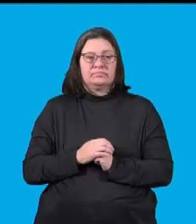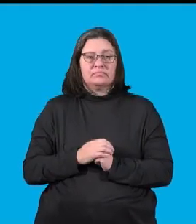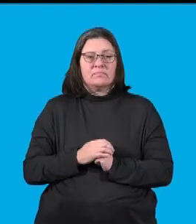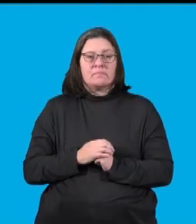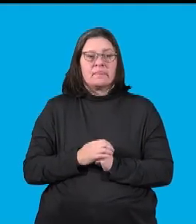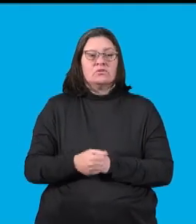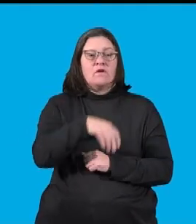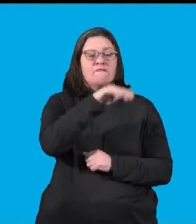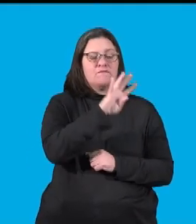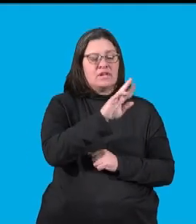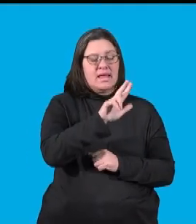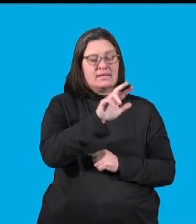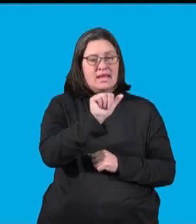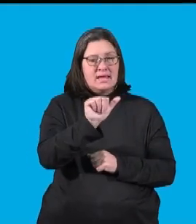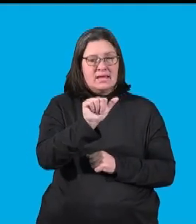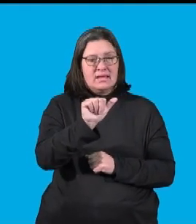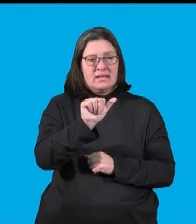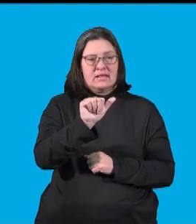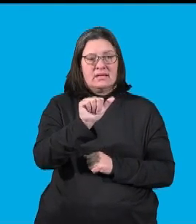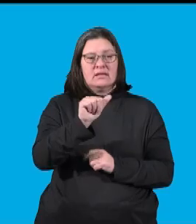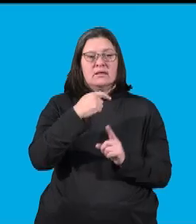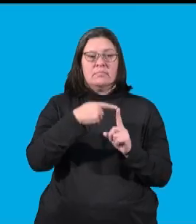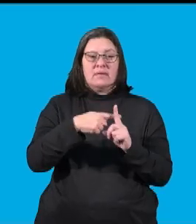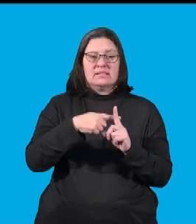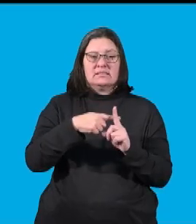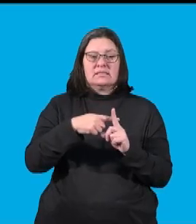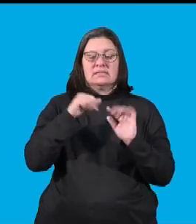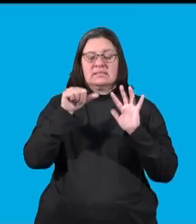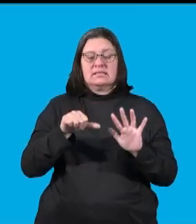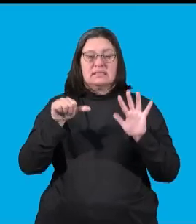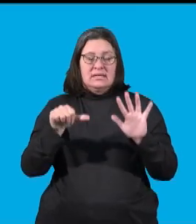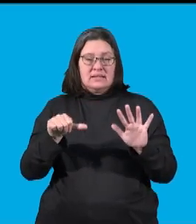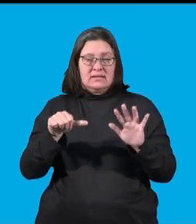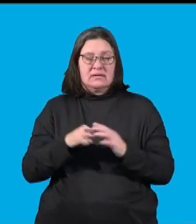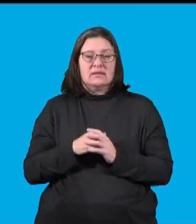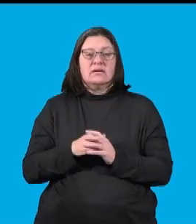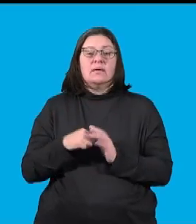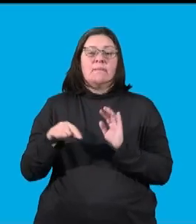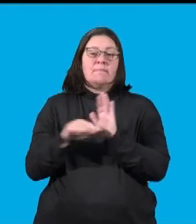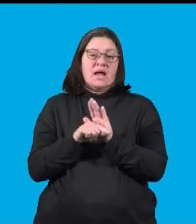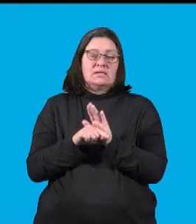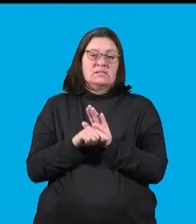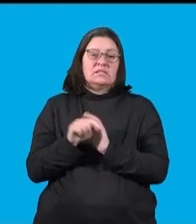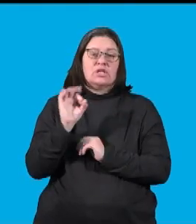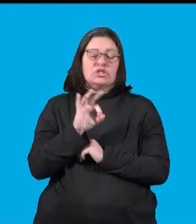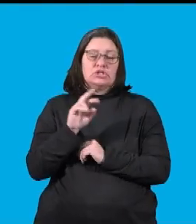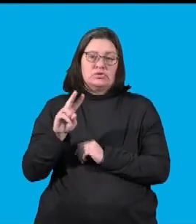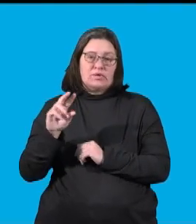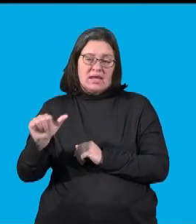equal to 0. So therefore I get 48a plus 16